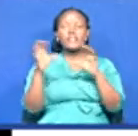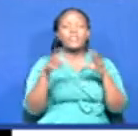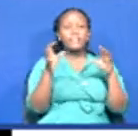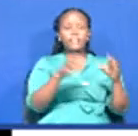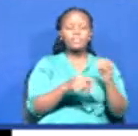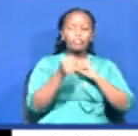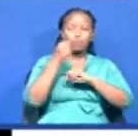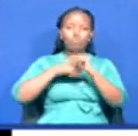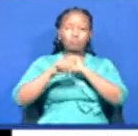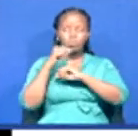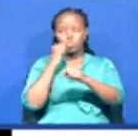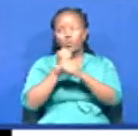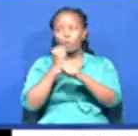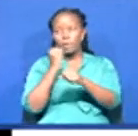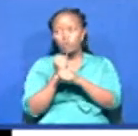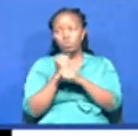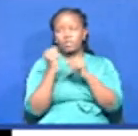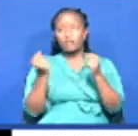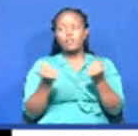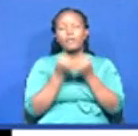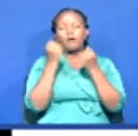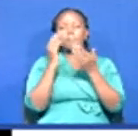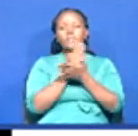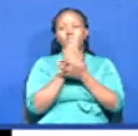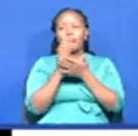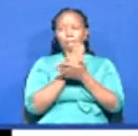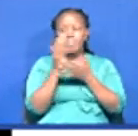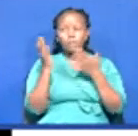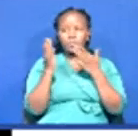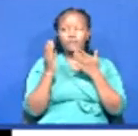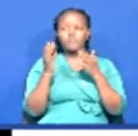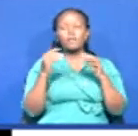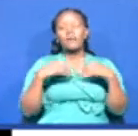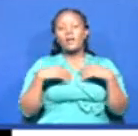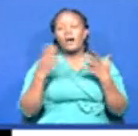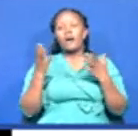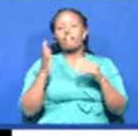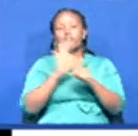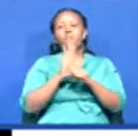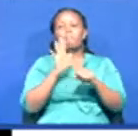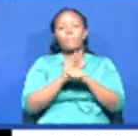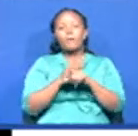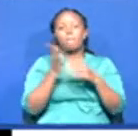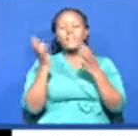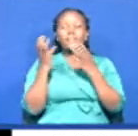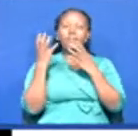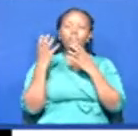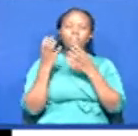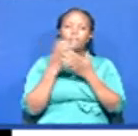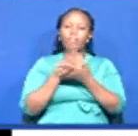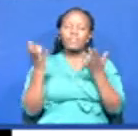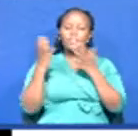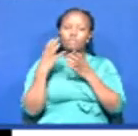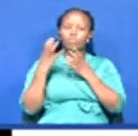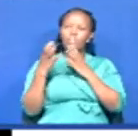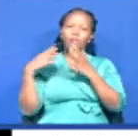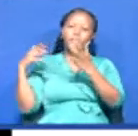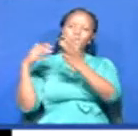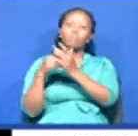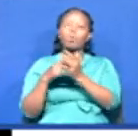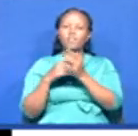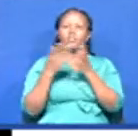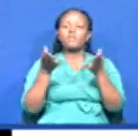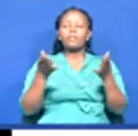operations that happened in 2018, where we still have containers that are being held, and now shippers are being forced to